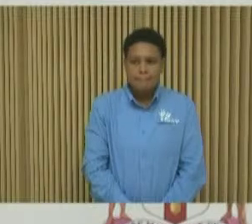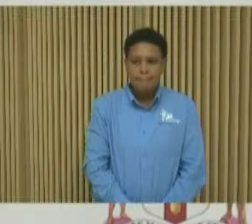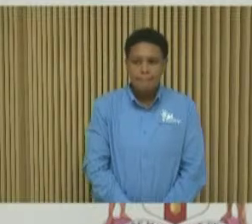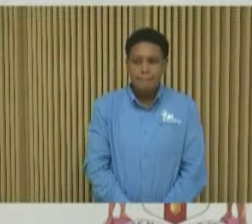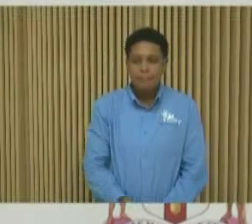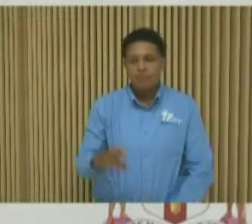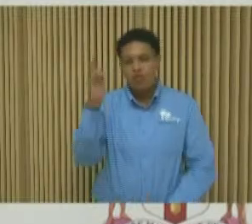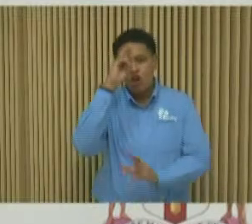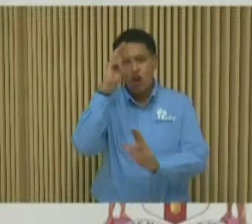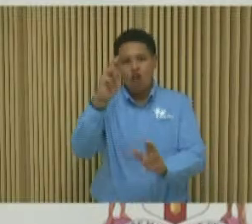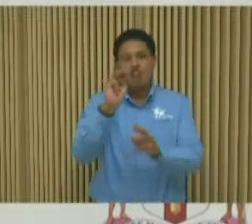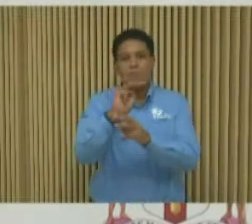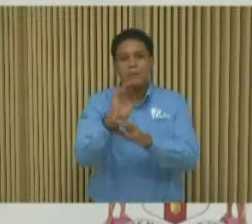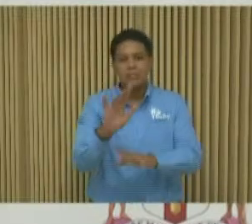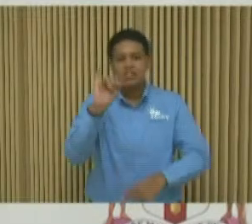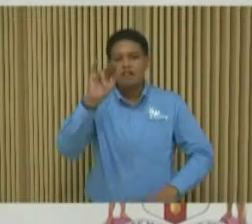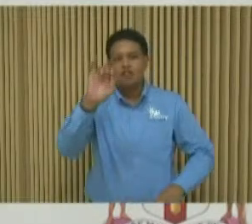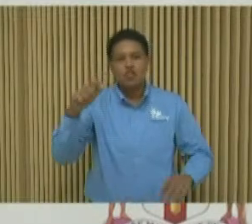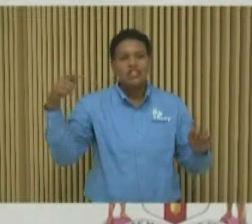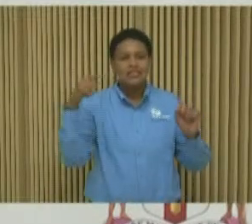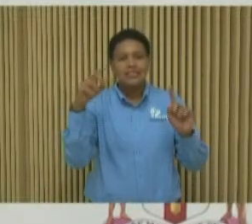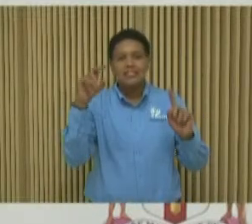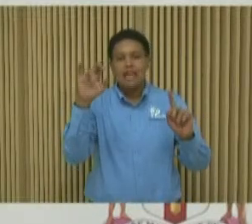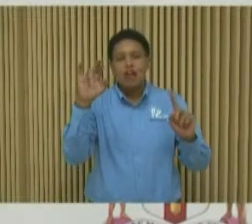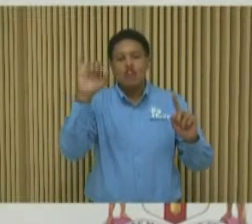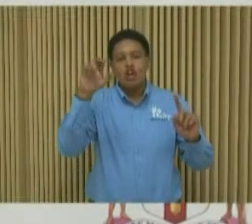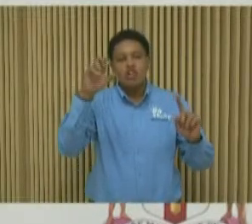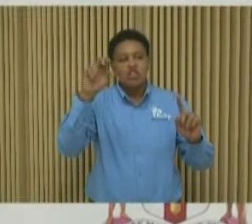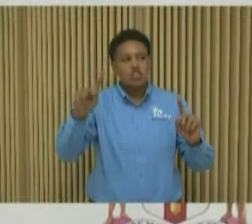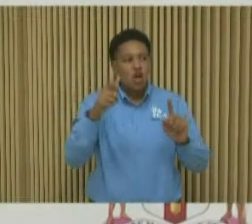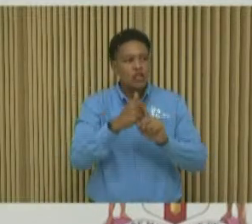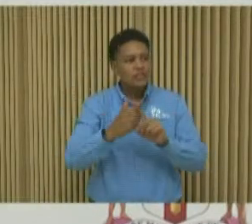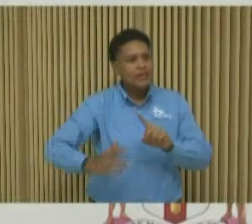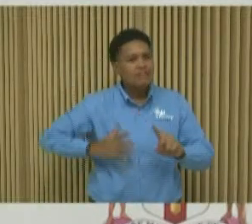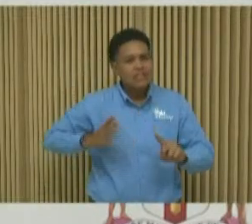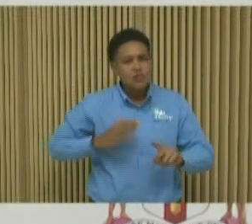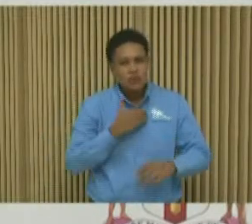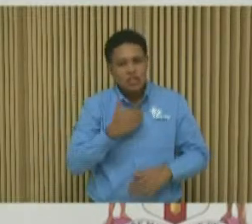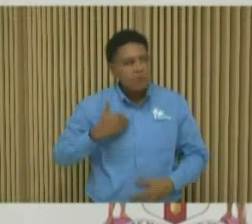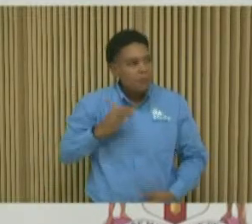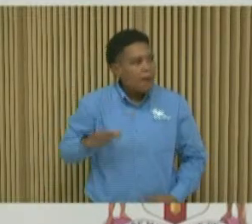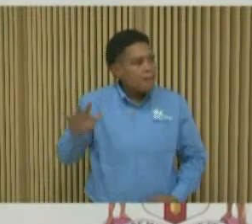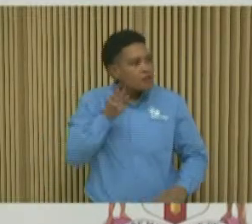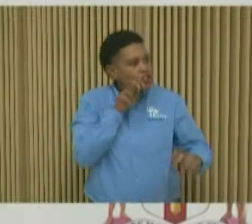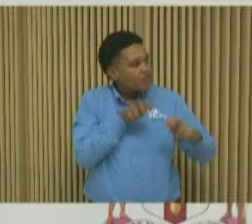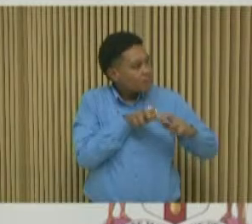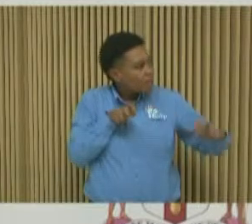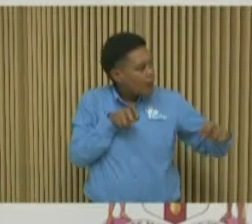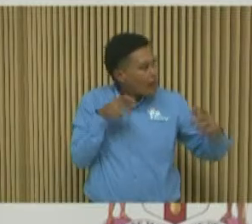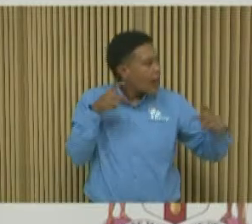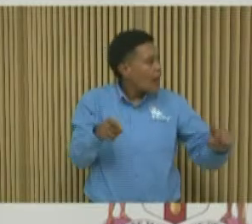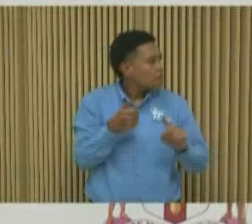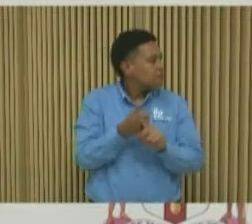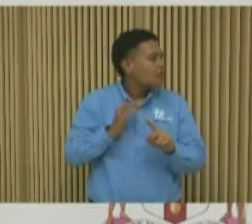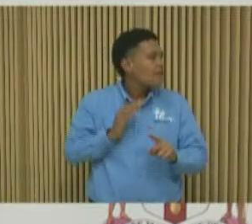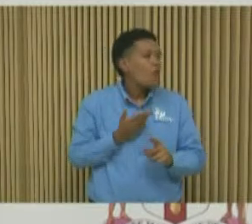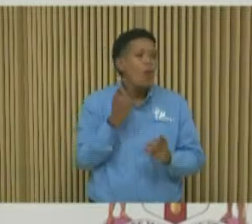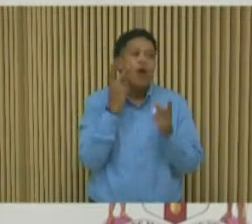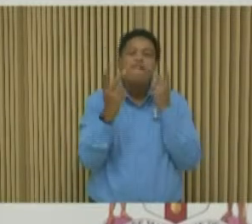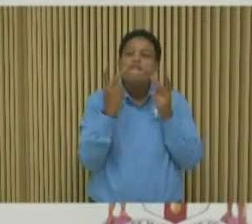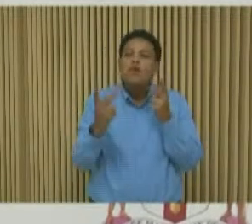Honorable Minister of Justice Delroy Chuck, distinguished members of the panel, our viewing and